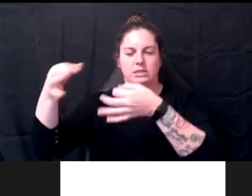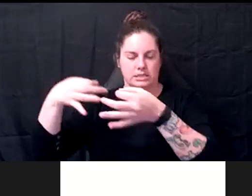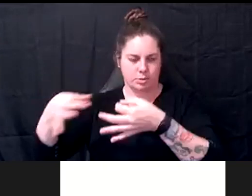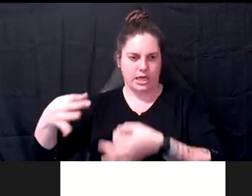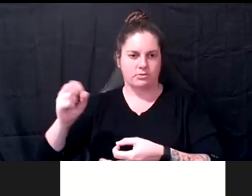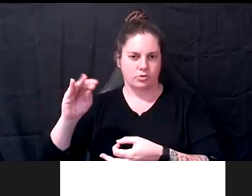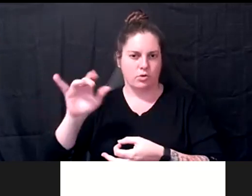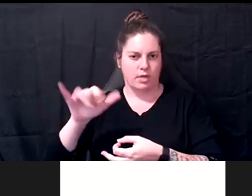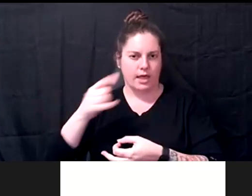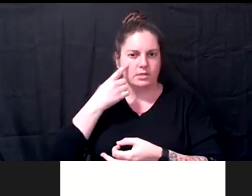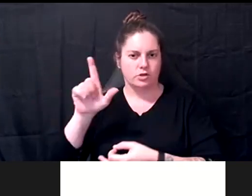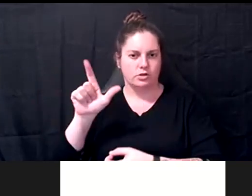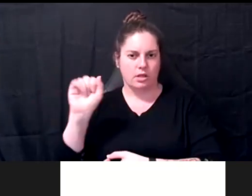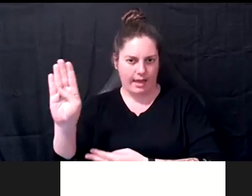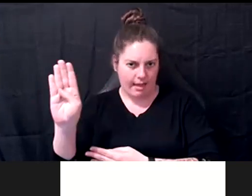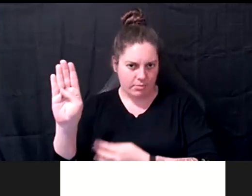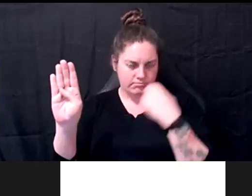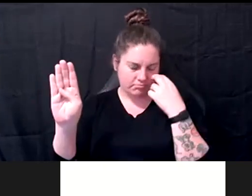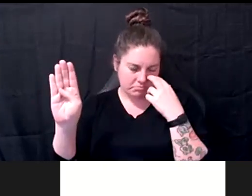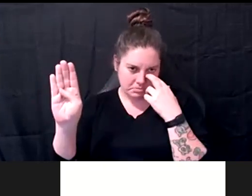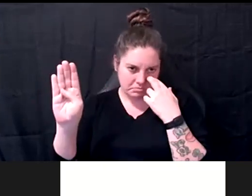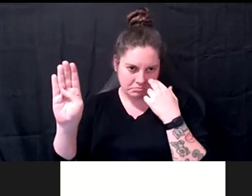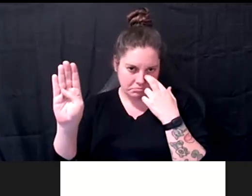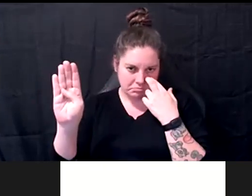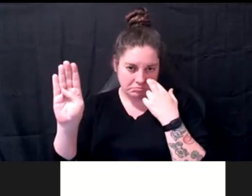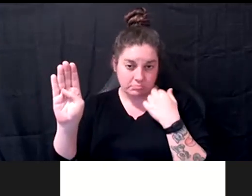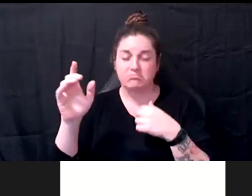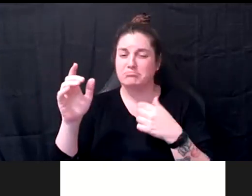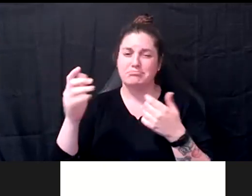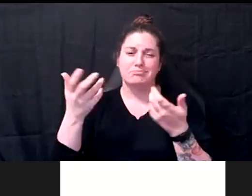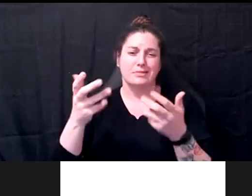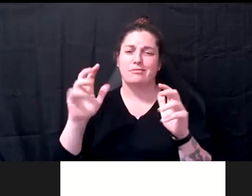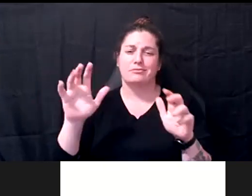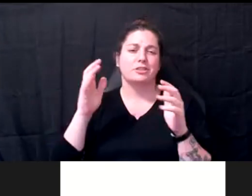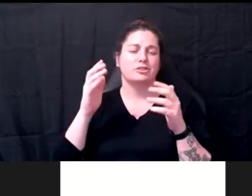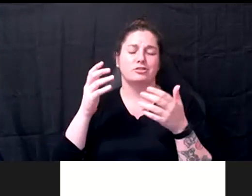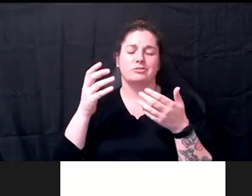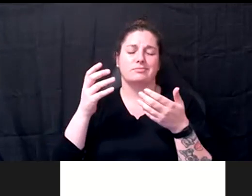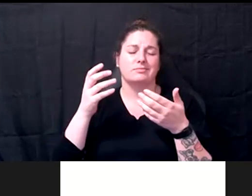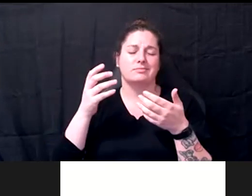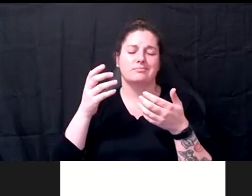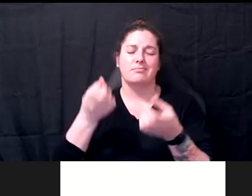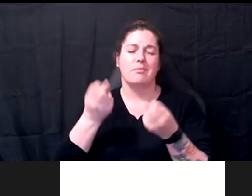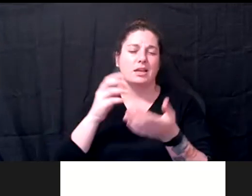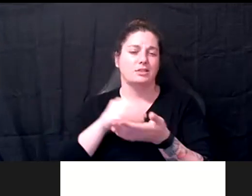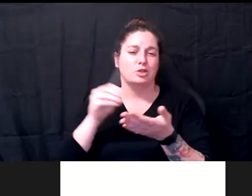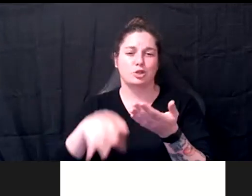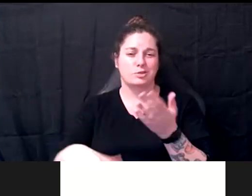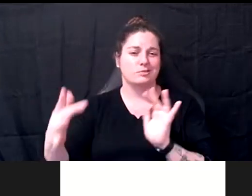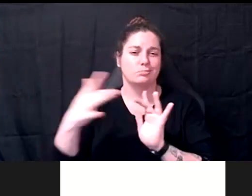in lab. Now, I've had several students already reach out to me who've done the density experiment. So,